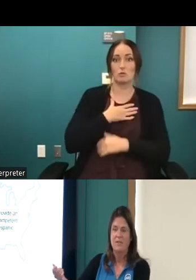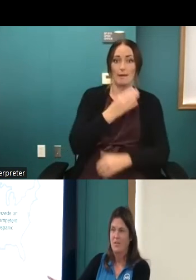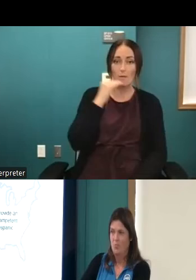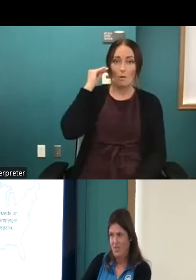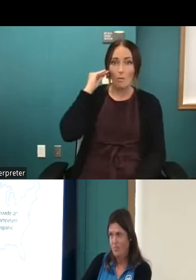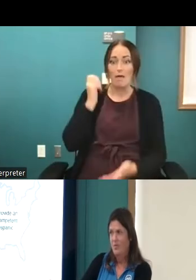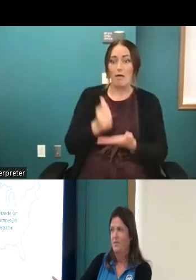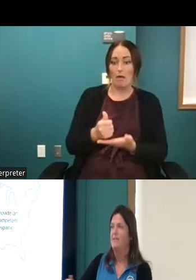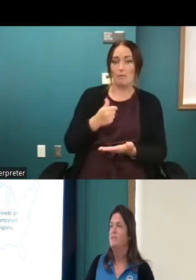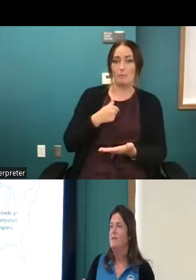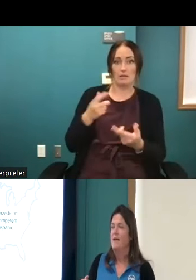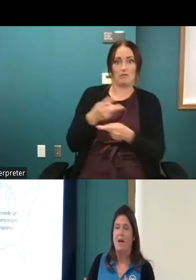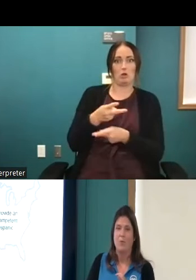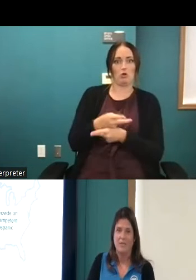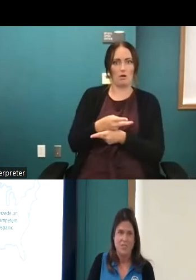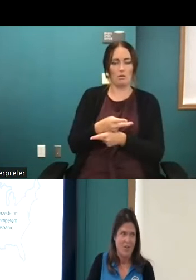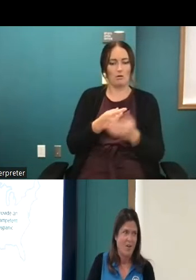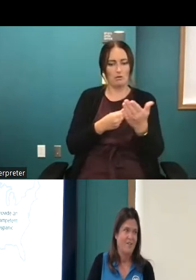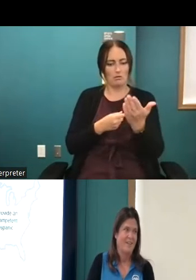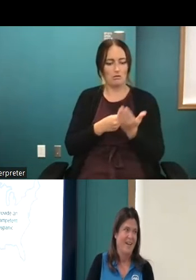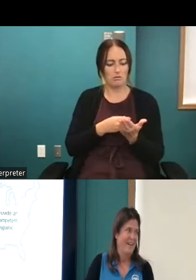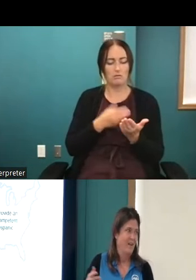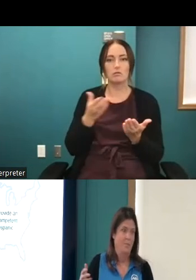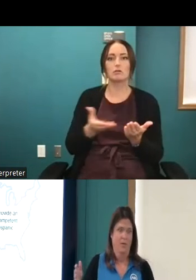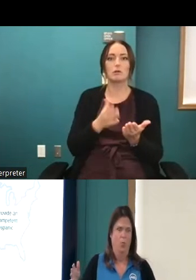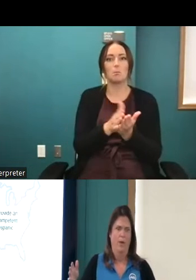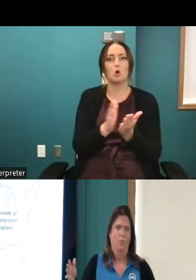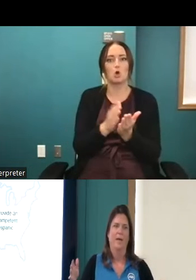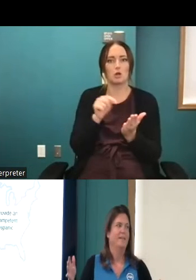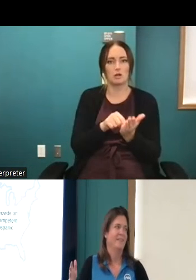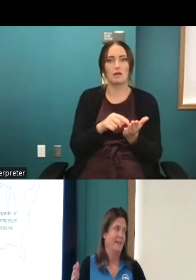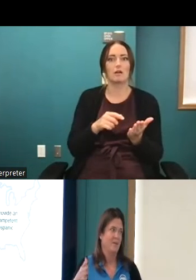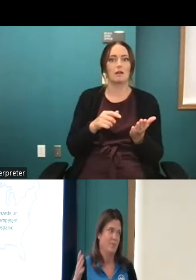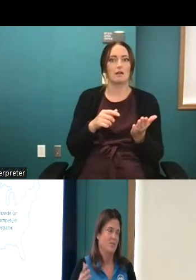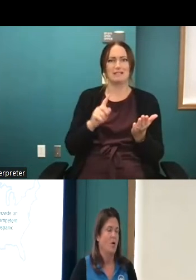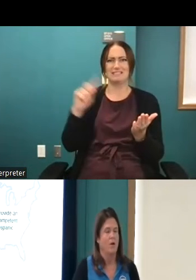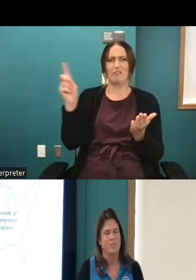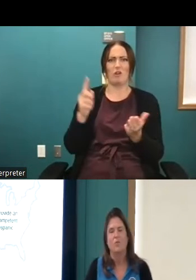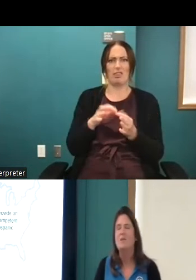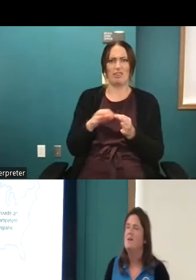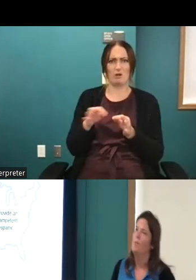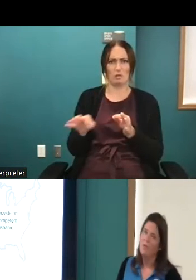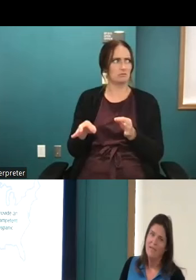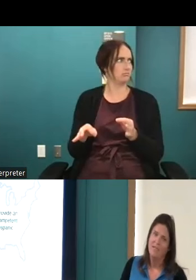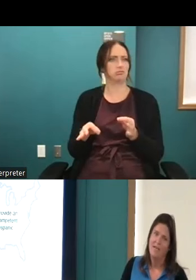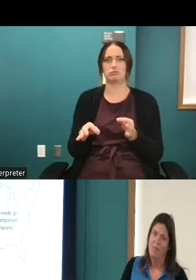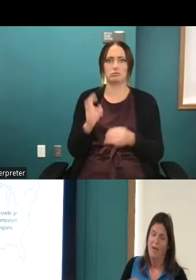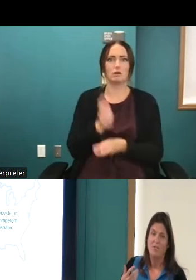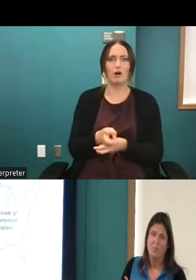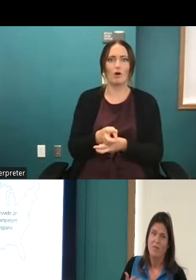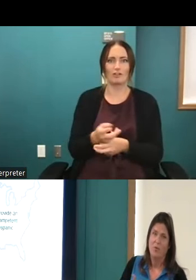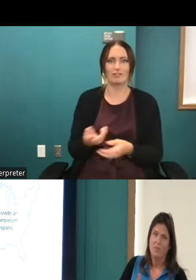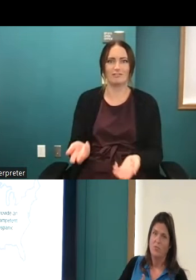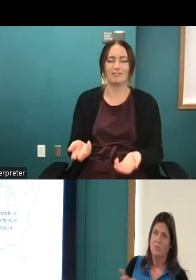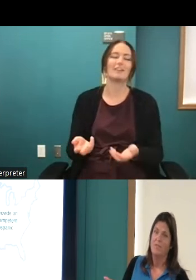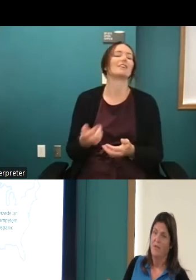here's your Russian booklet. Now we're going to start. And I'd be like, wait, what? It would be so hard. So I'm really excited that we have so